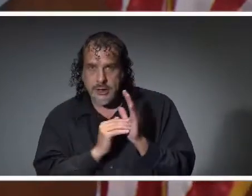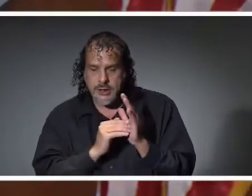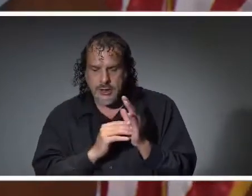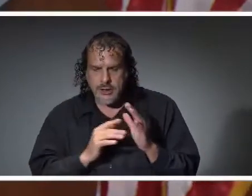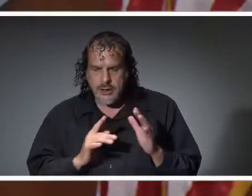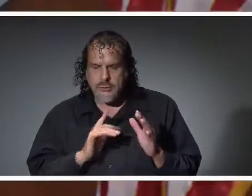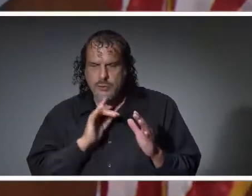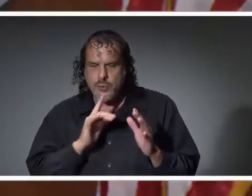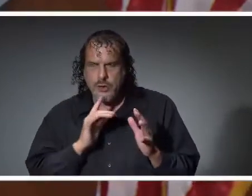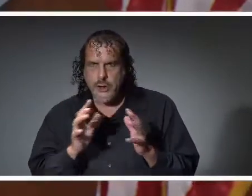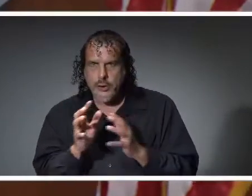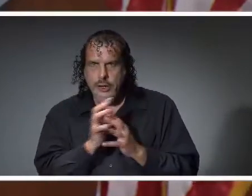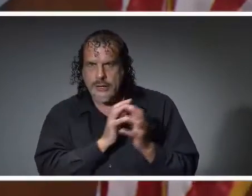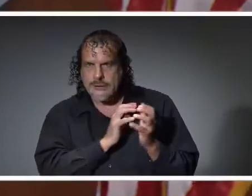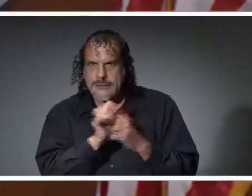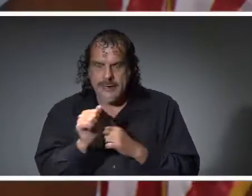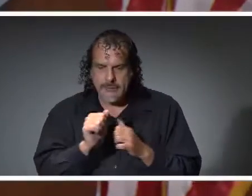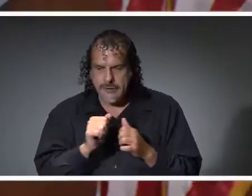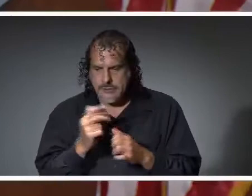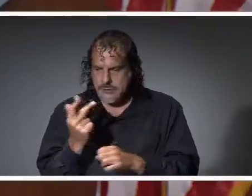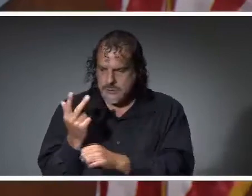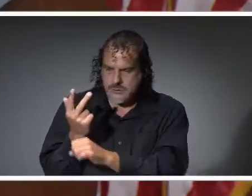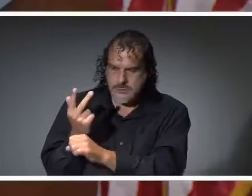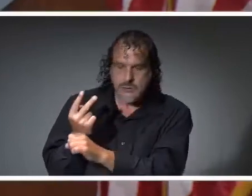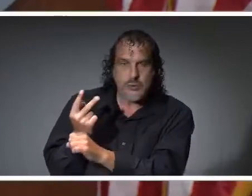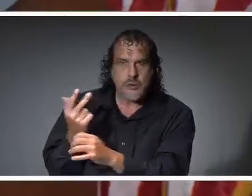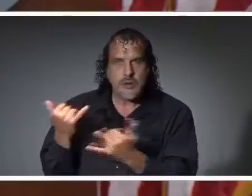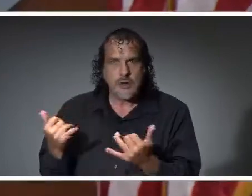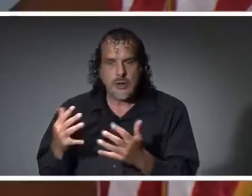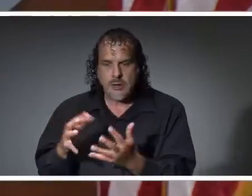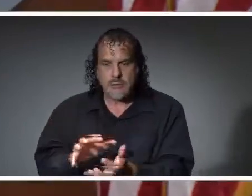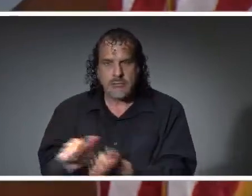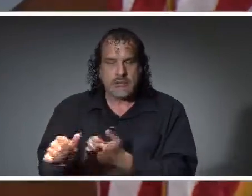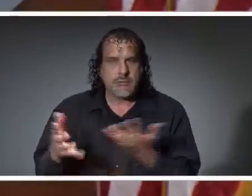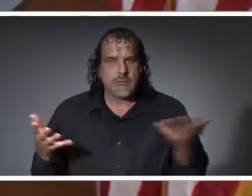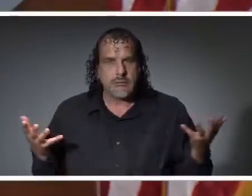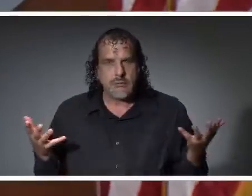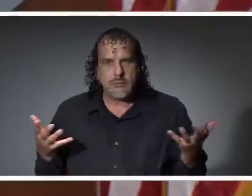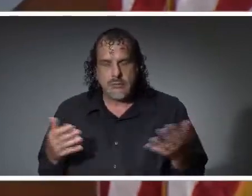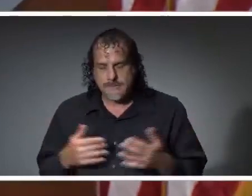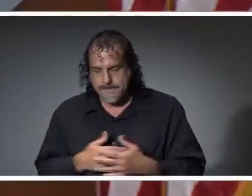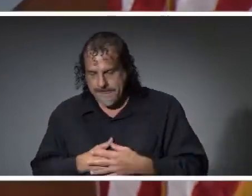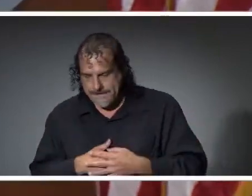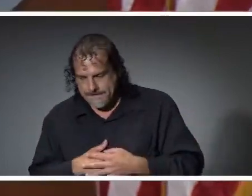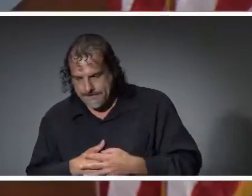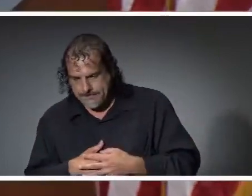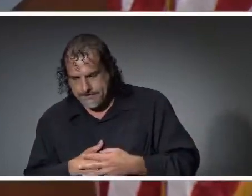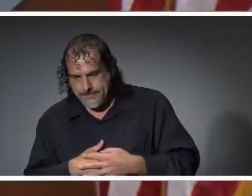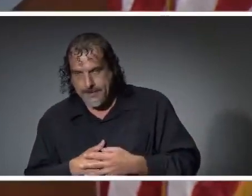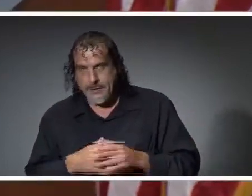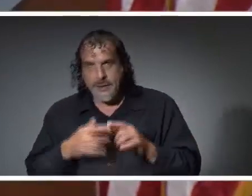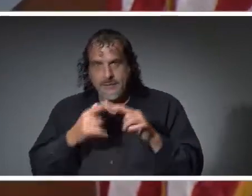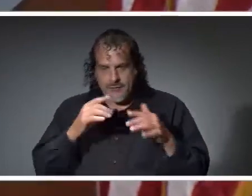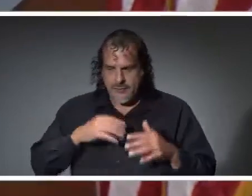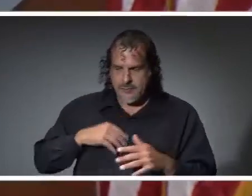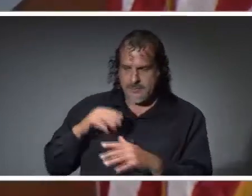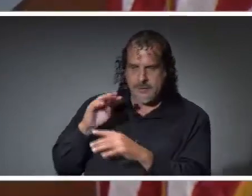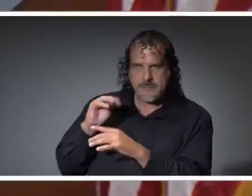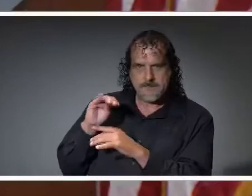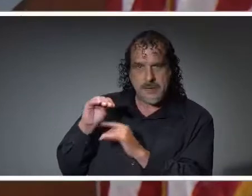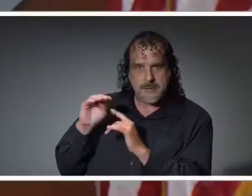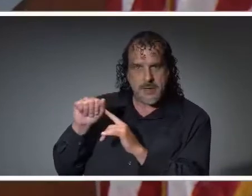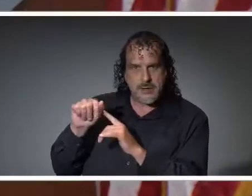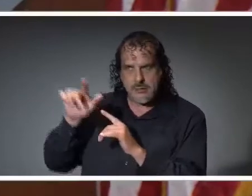real damage that was done last year and looking at it from the emergency management perspective